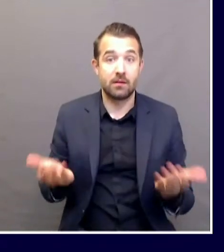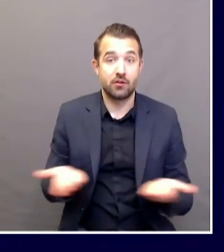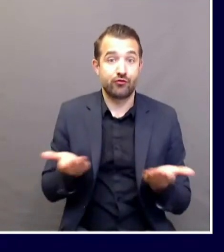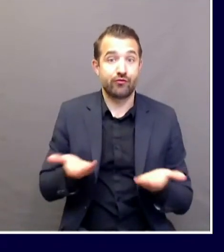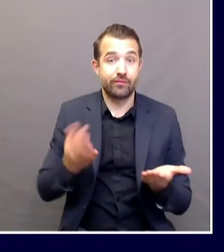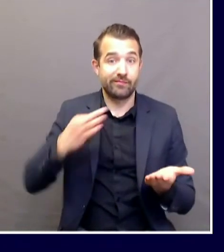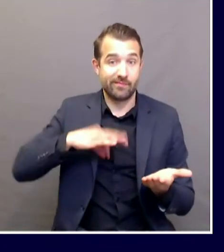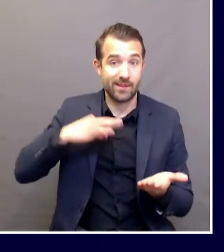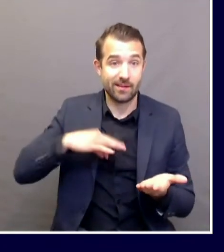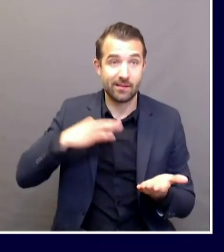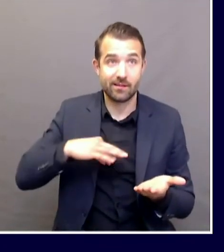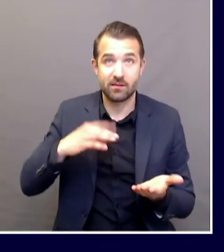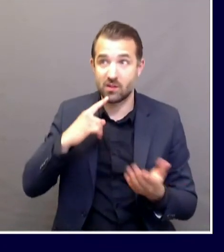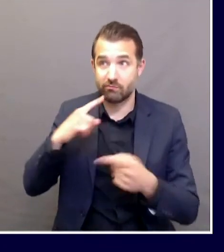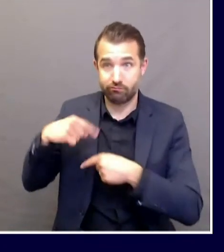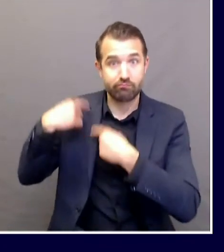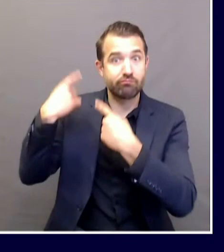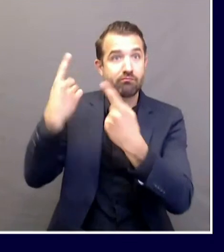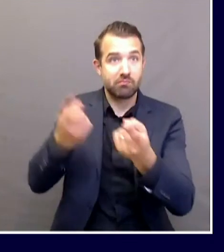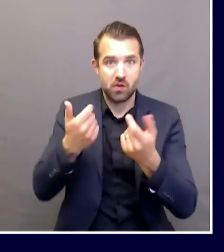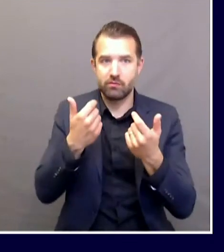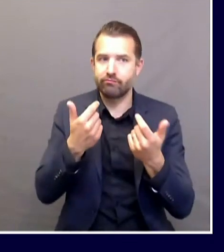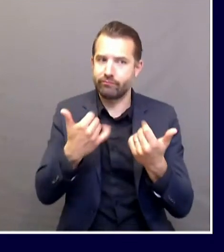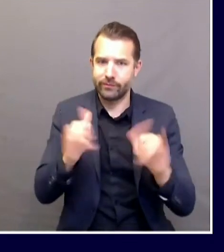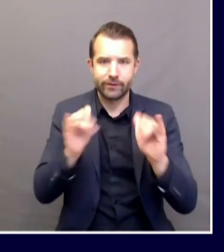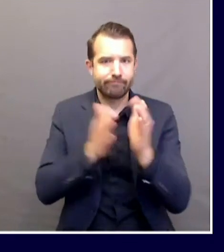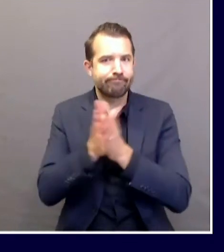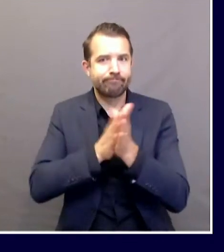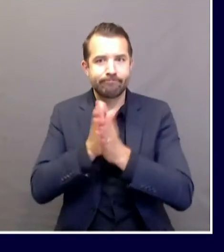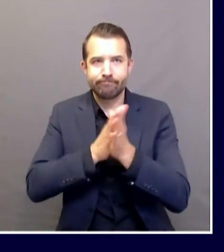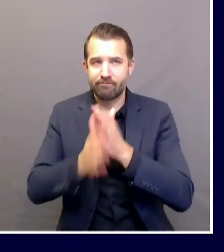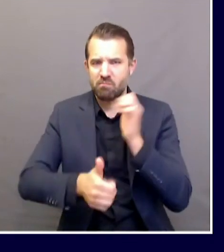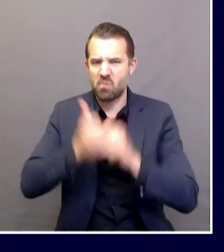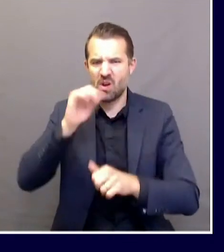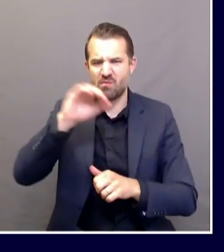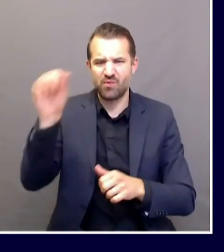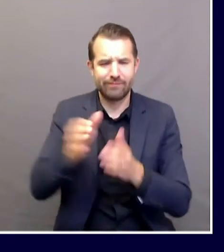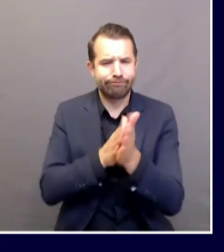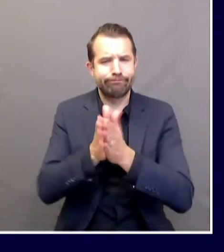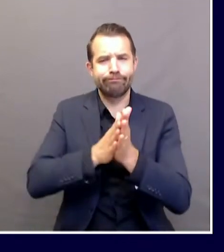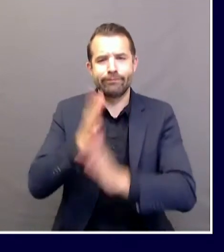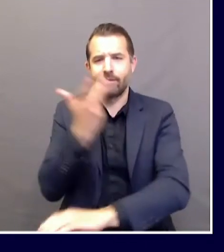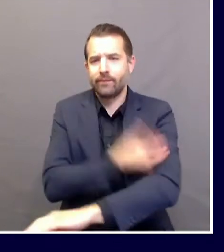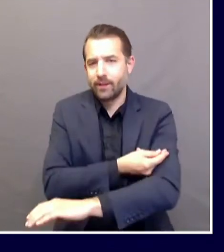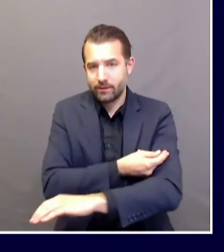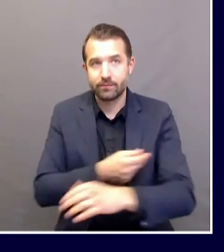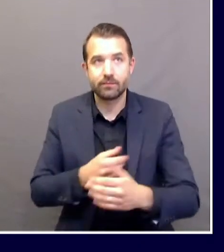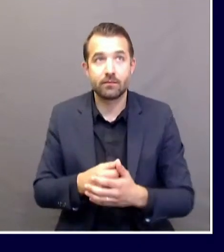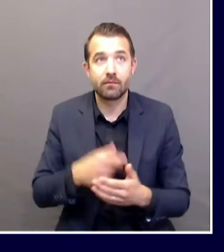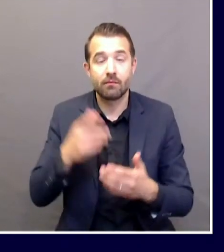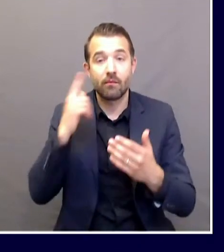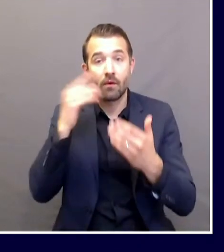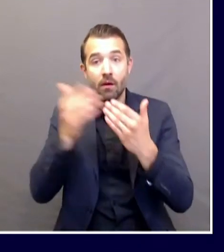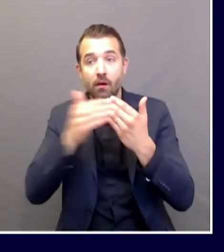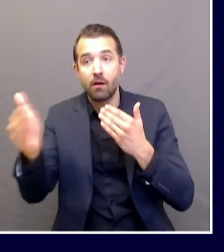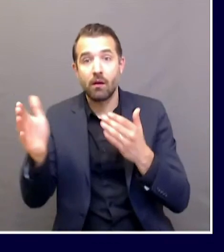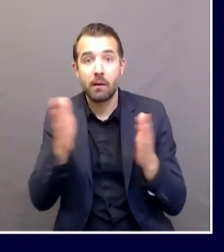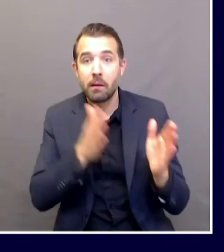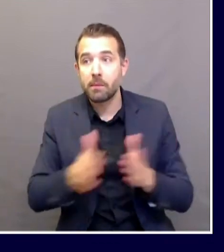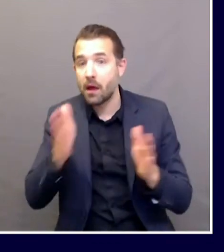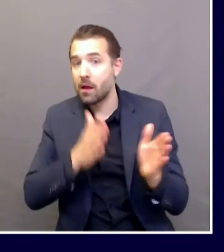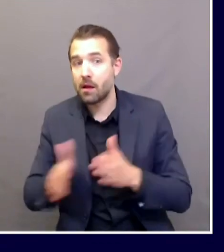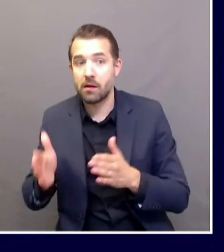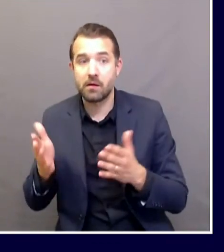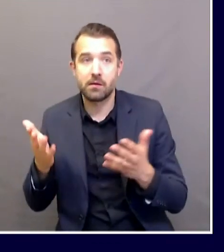groups to get them on board with vaccinations. Yeah, that was kind of my follow-up question as well, is if we do run into this down